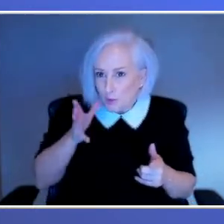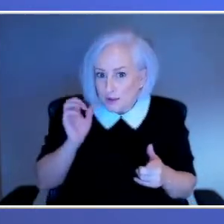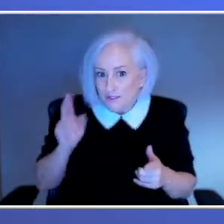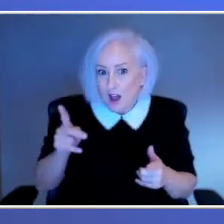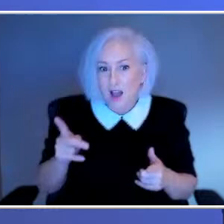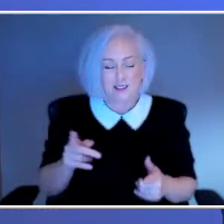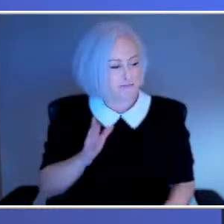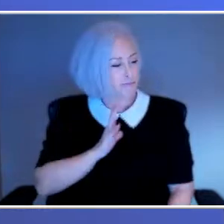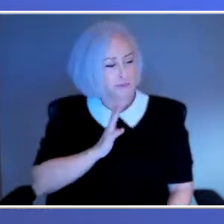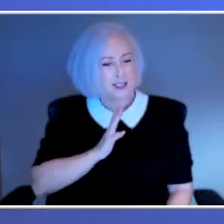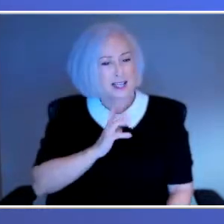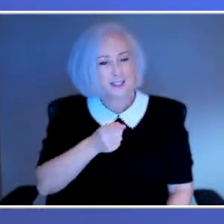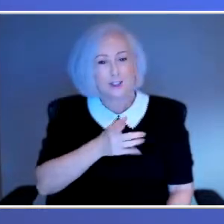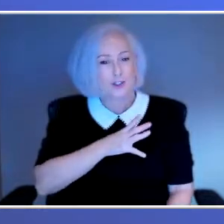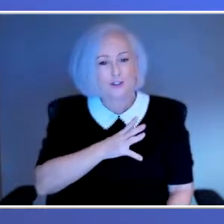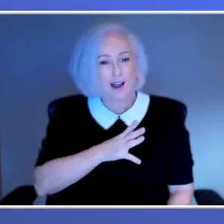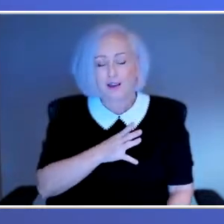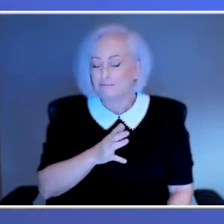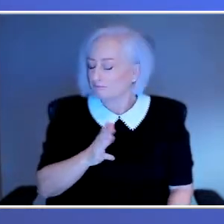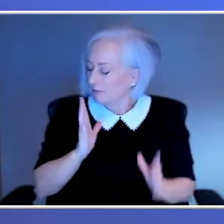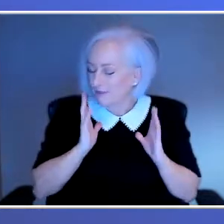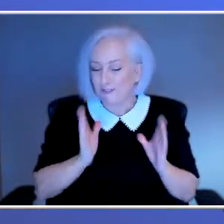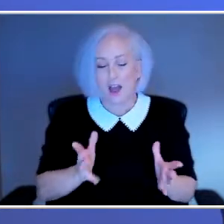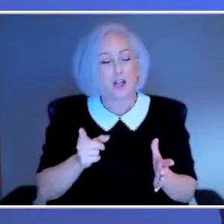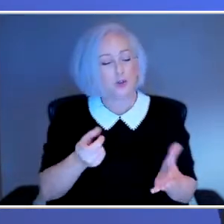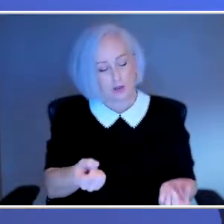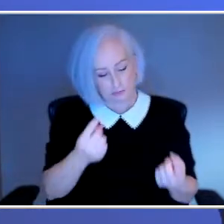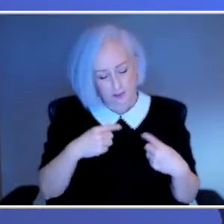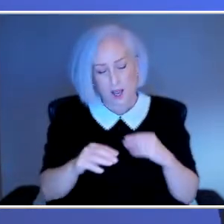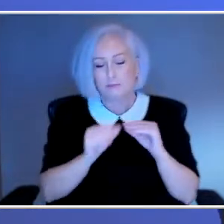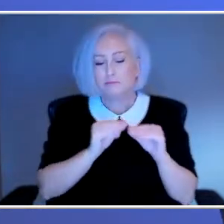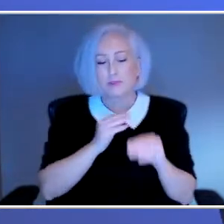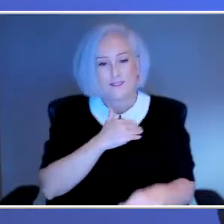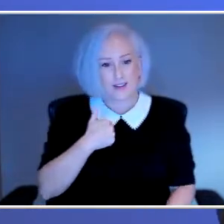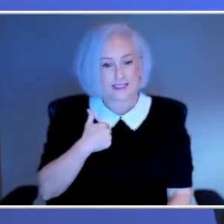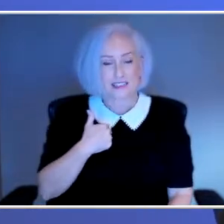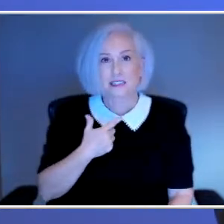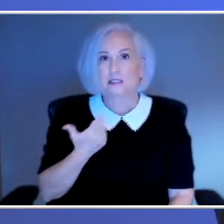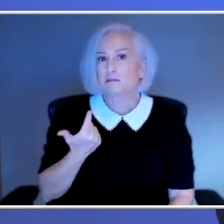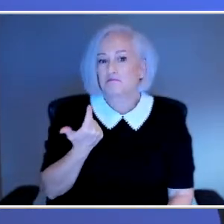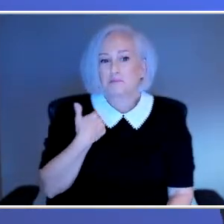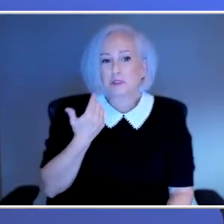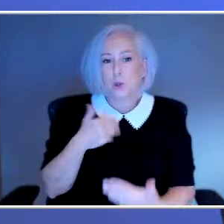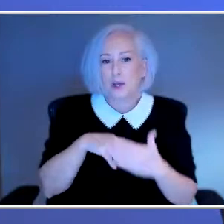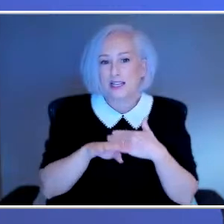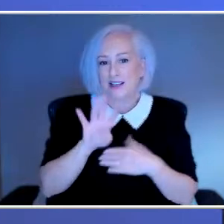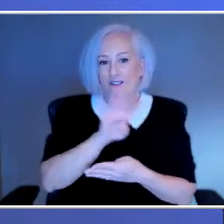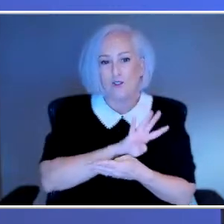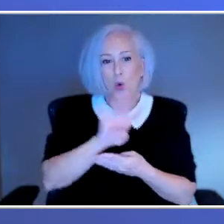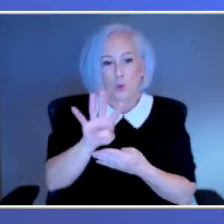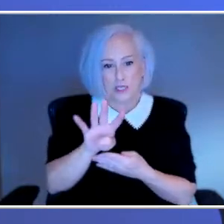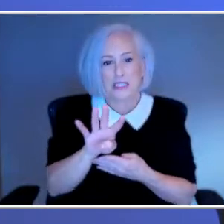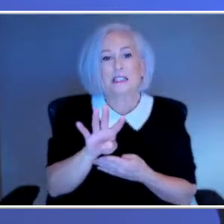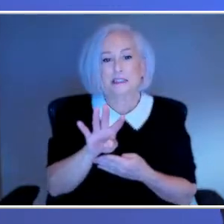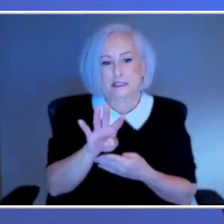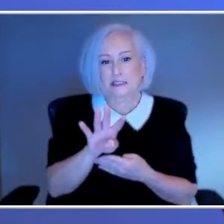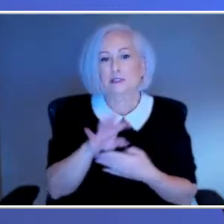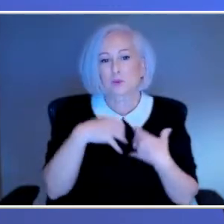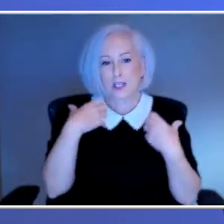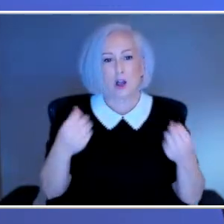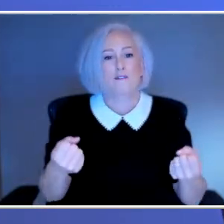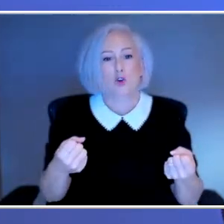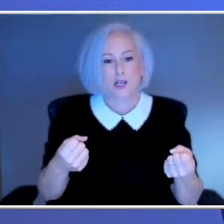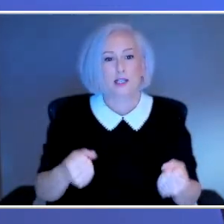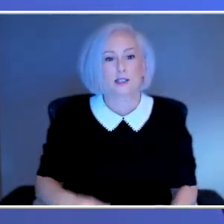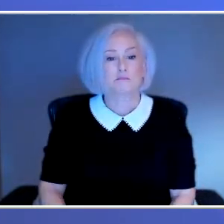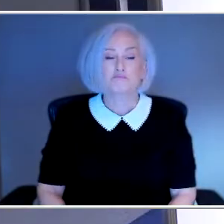said, yes, it's totally fine, you're fine. So I went in, and that was another 4 weeks. And that was actually not